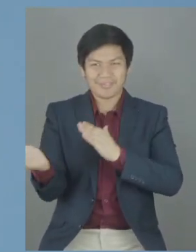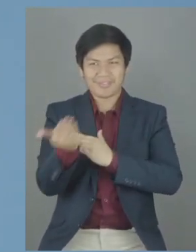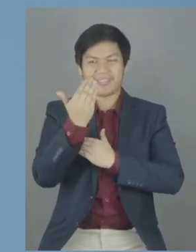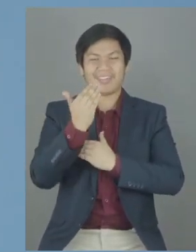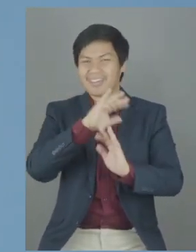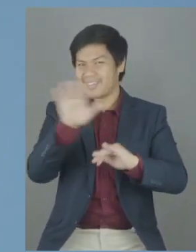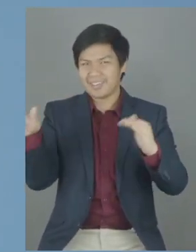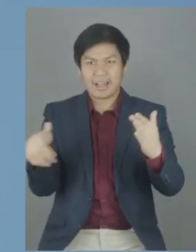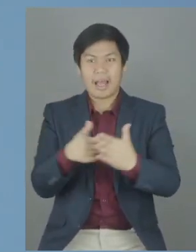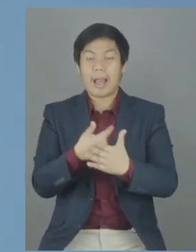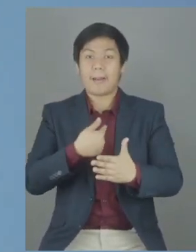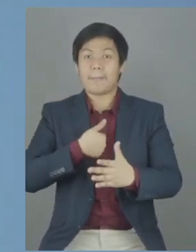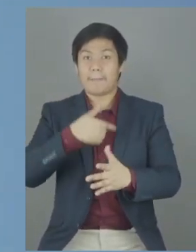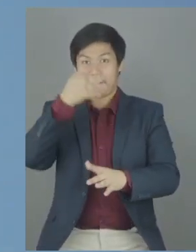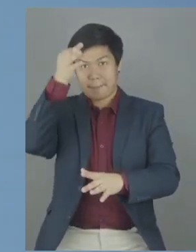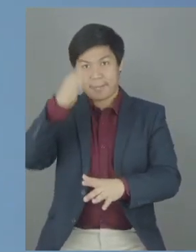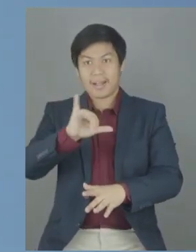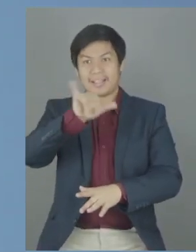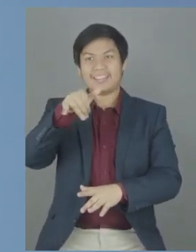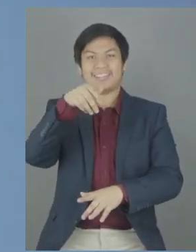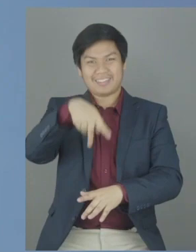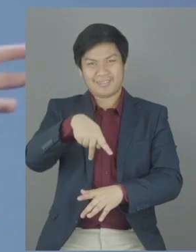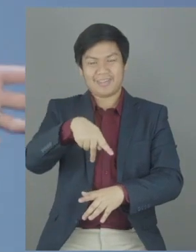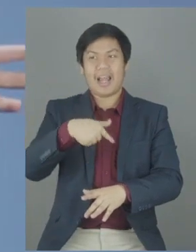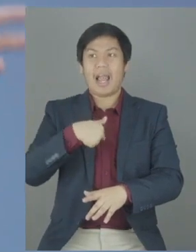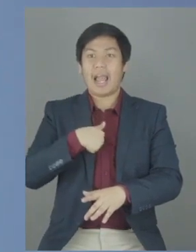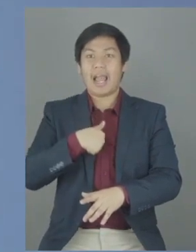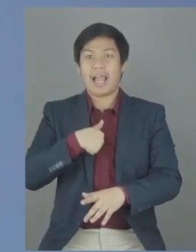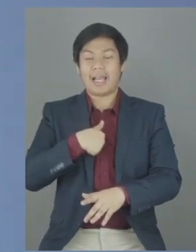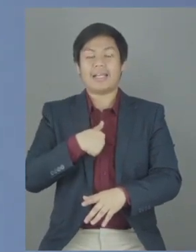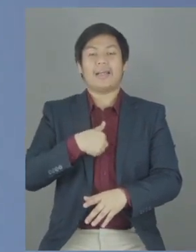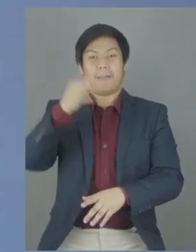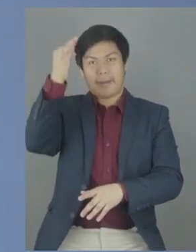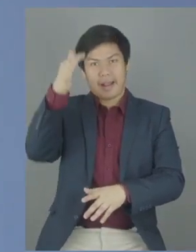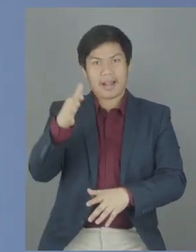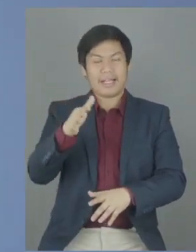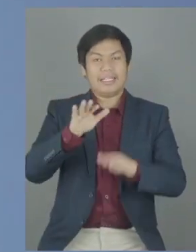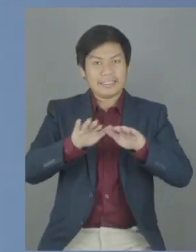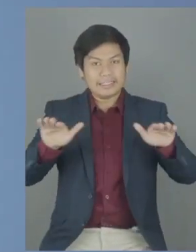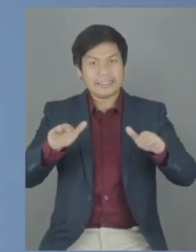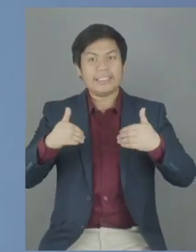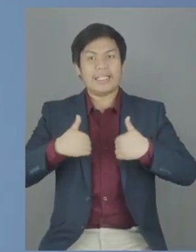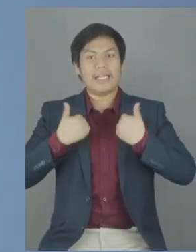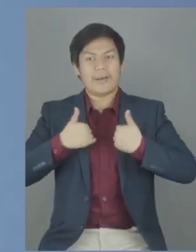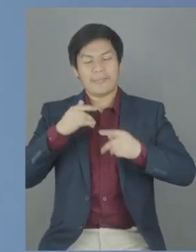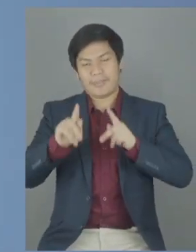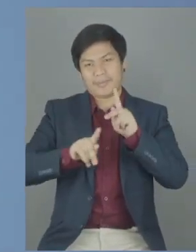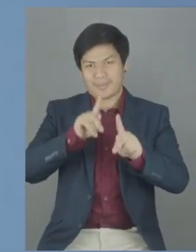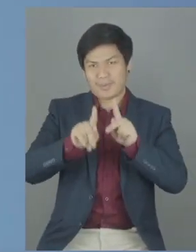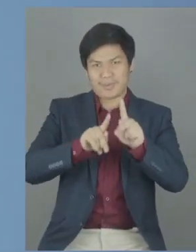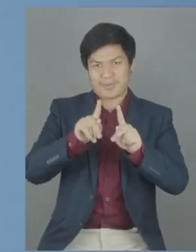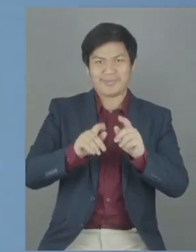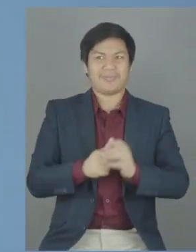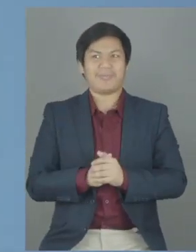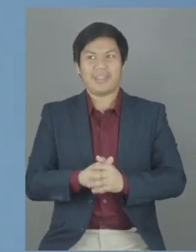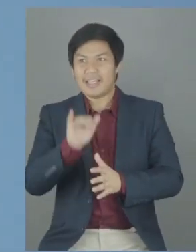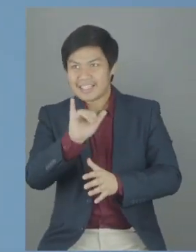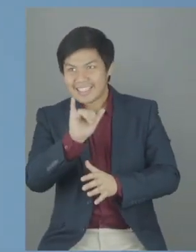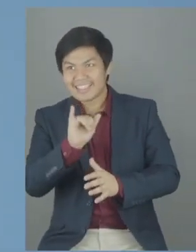I am JP. I pastor the kids, the youth, the young adults.